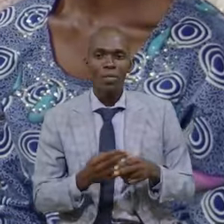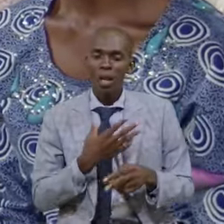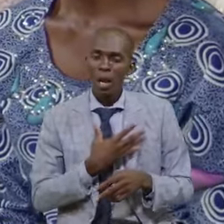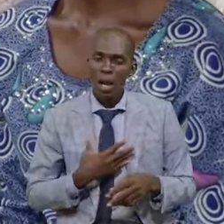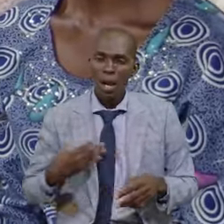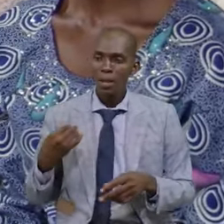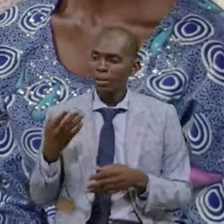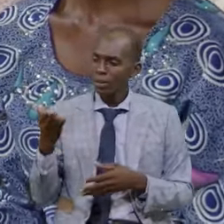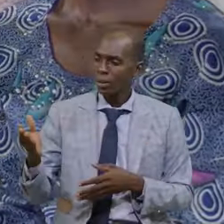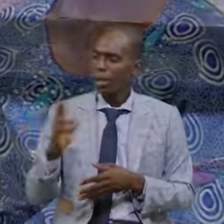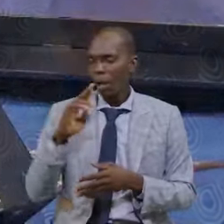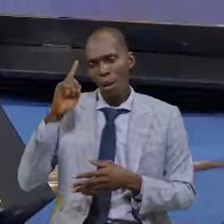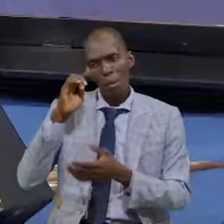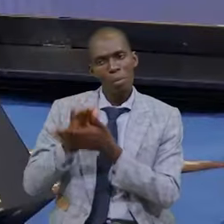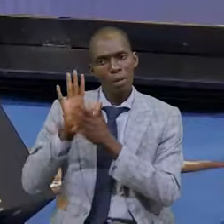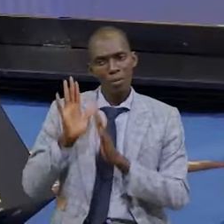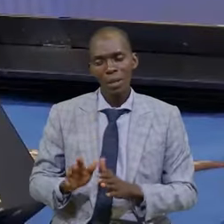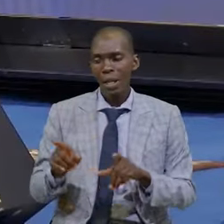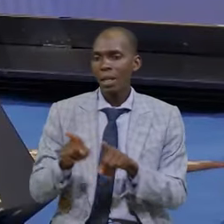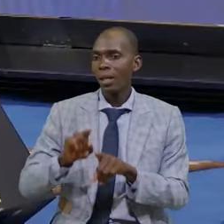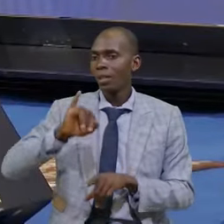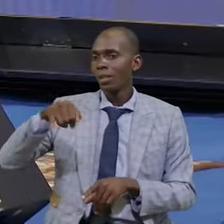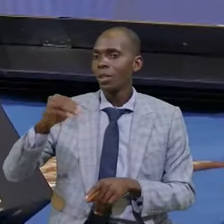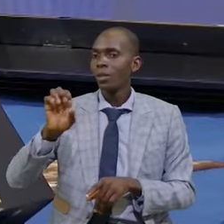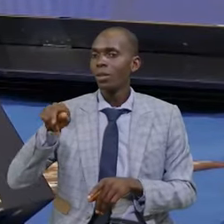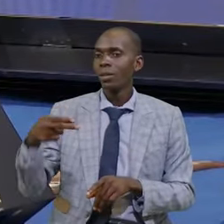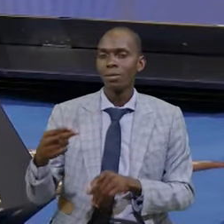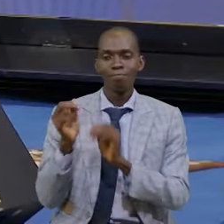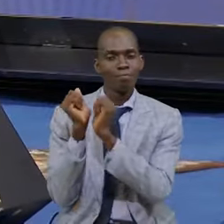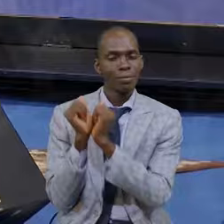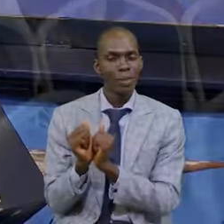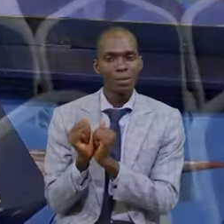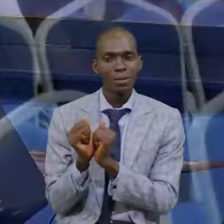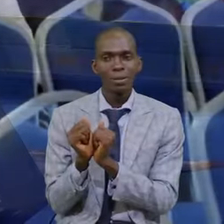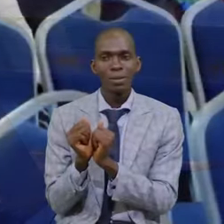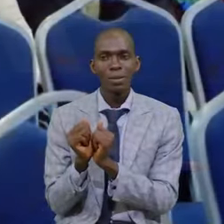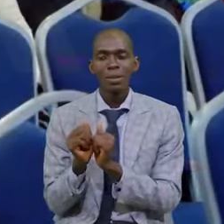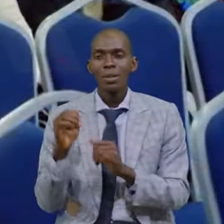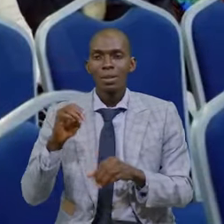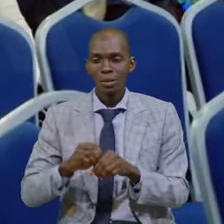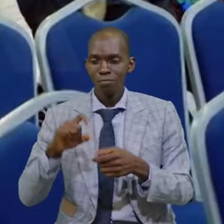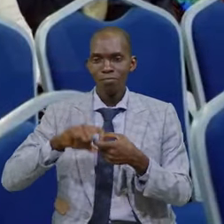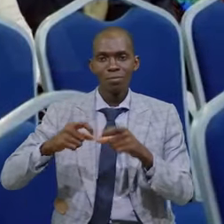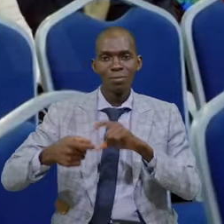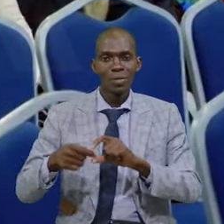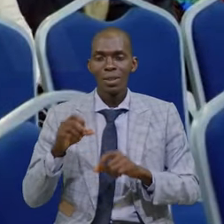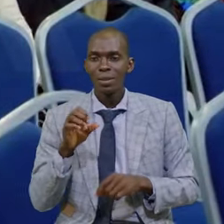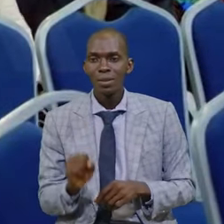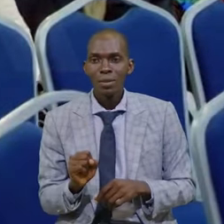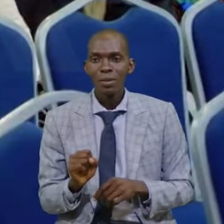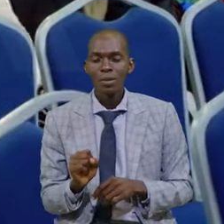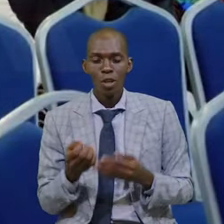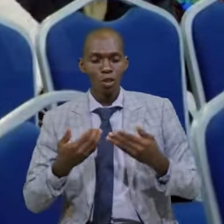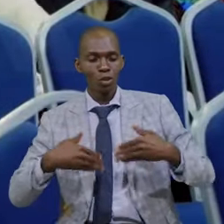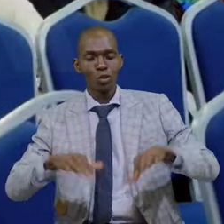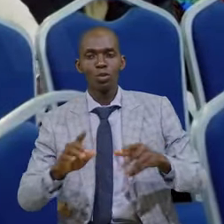are saints like Joseph, bound in fetters, sold to